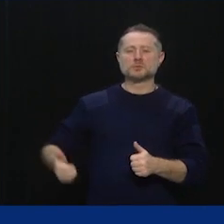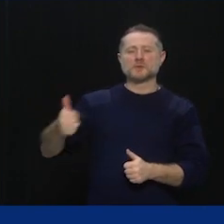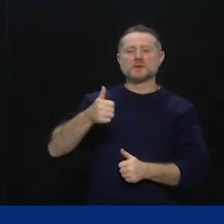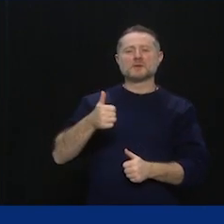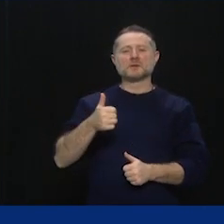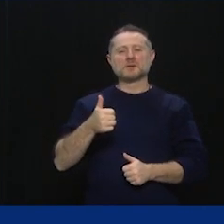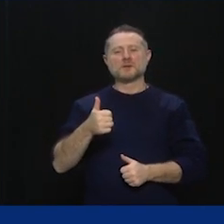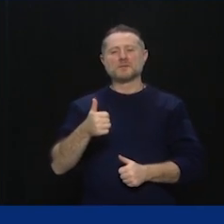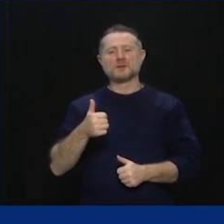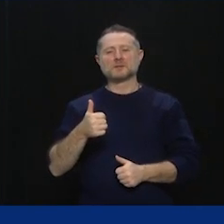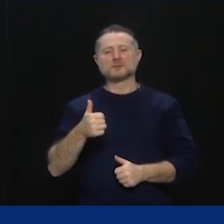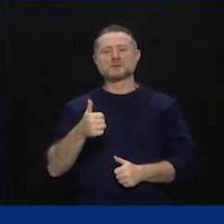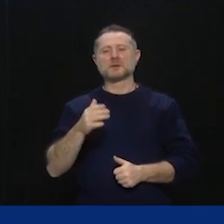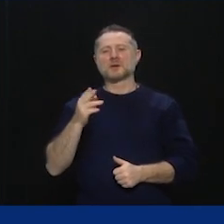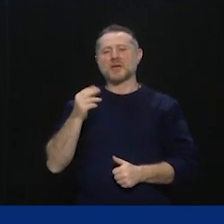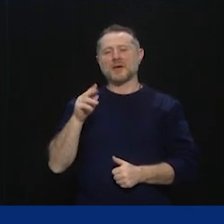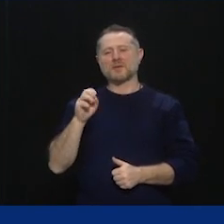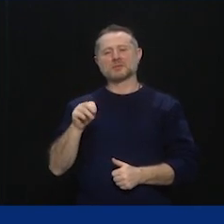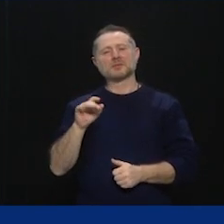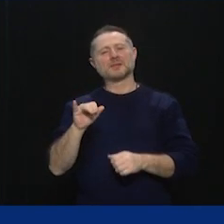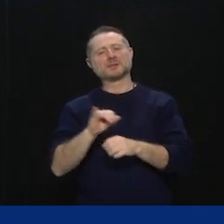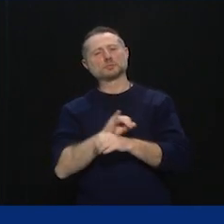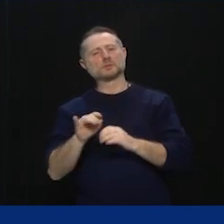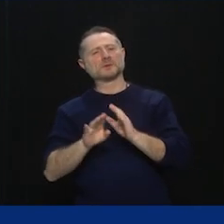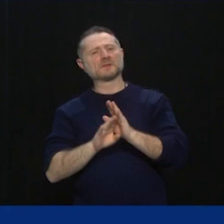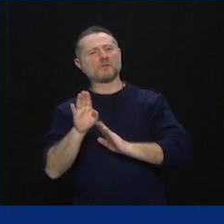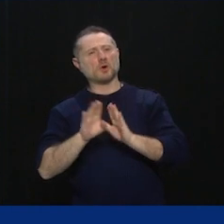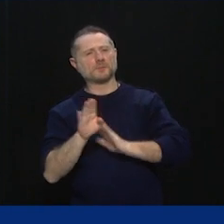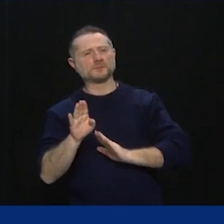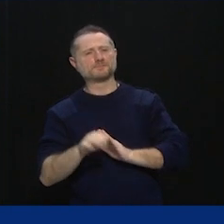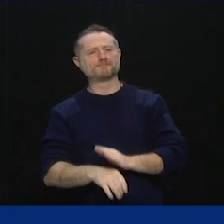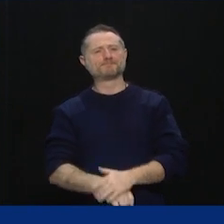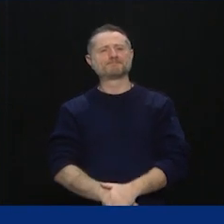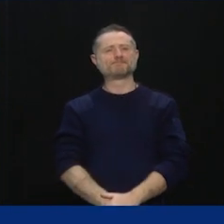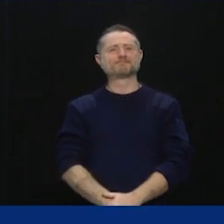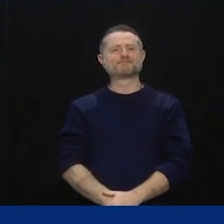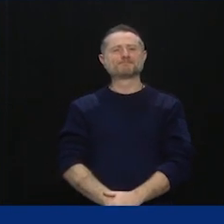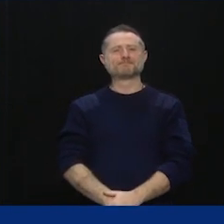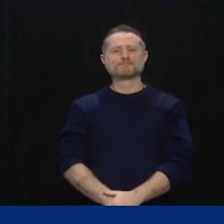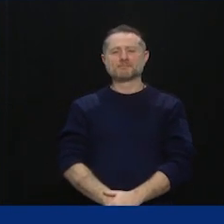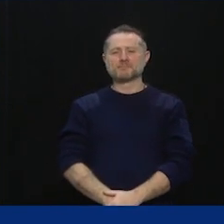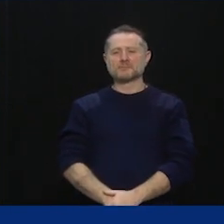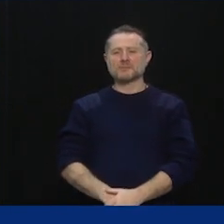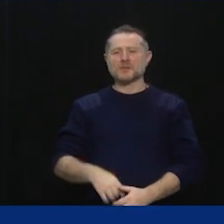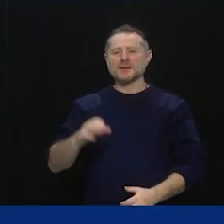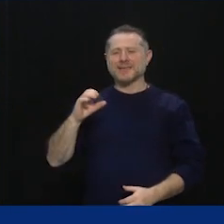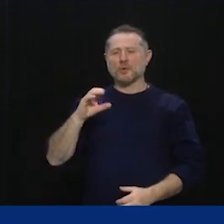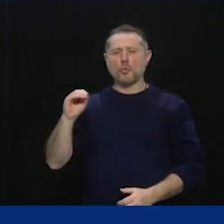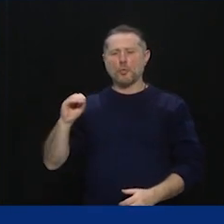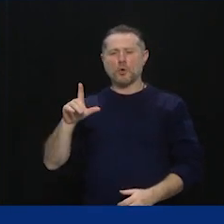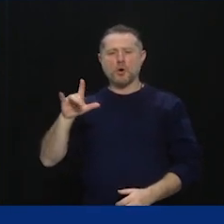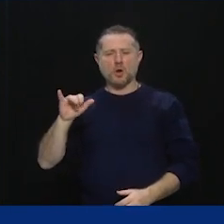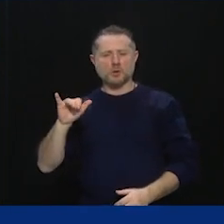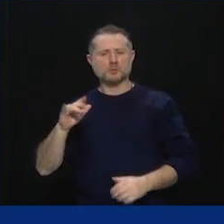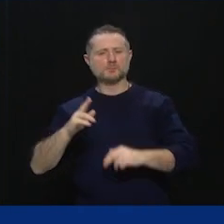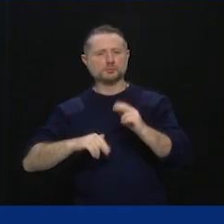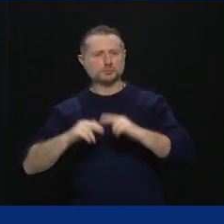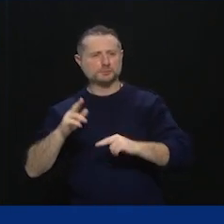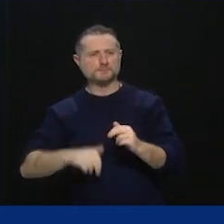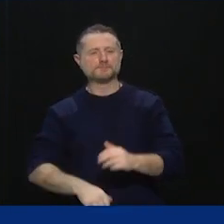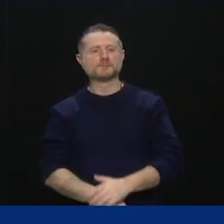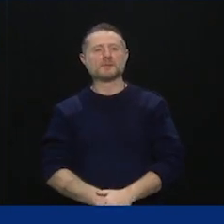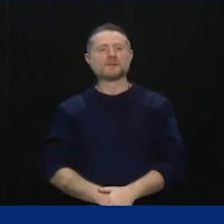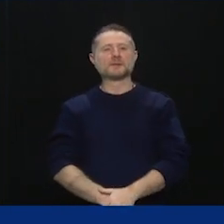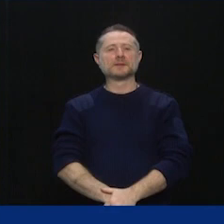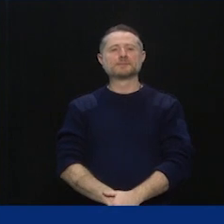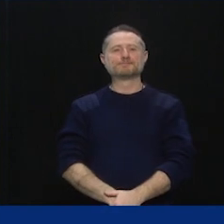Agency, Matt Cohen, CEO of Long Island Association, Mitch Pally, CEO of Long Island Builders Institute, Matty Arasich, I saw Matty